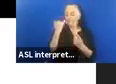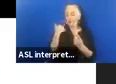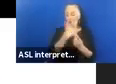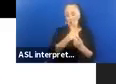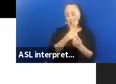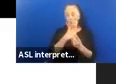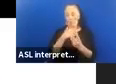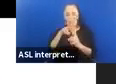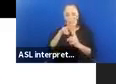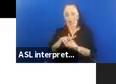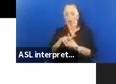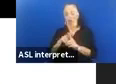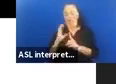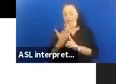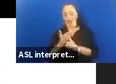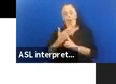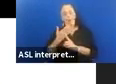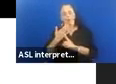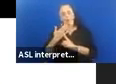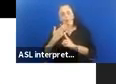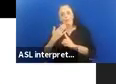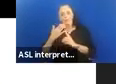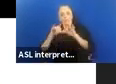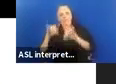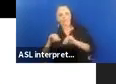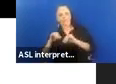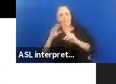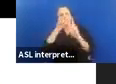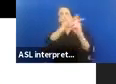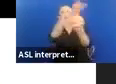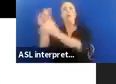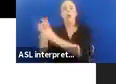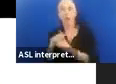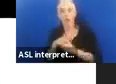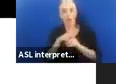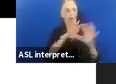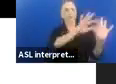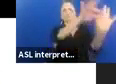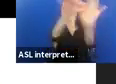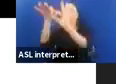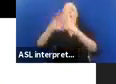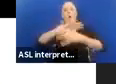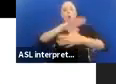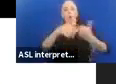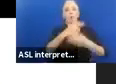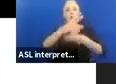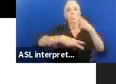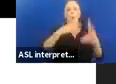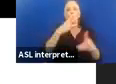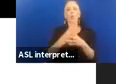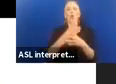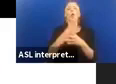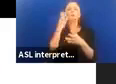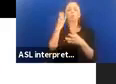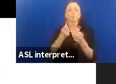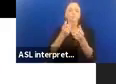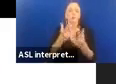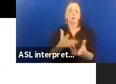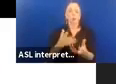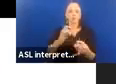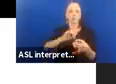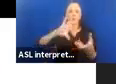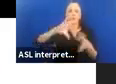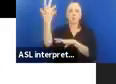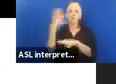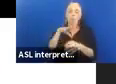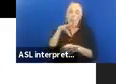one-size-must-fit-all economic model is at the root of many interlocking crises we're facing, including this current pandemic.